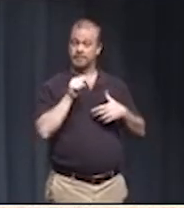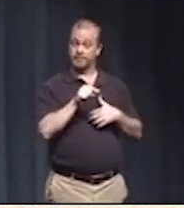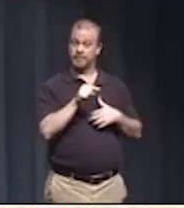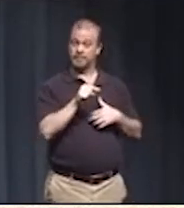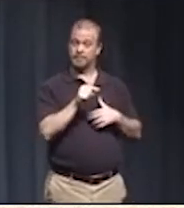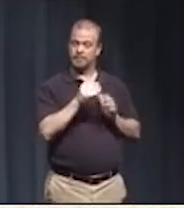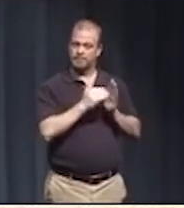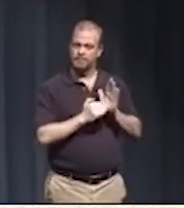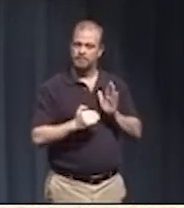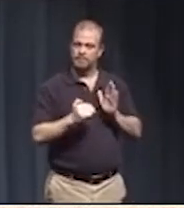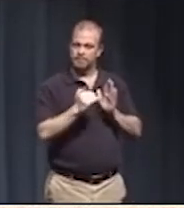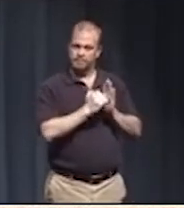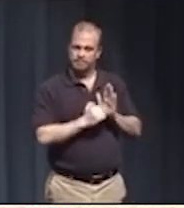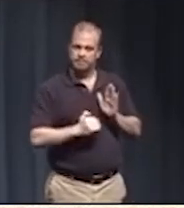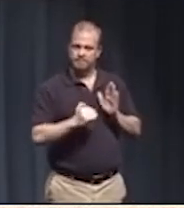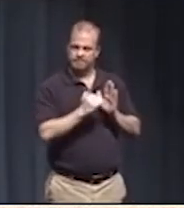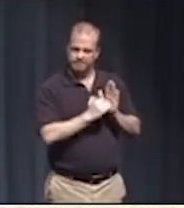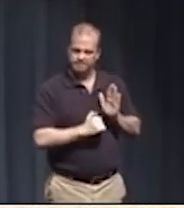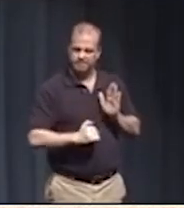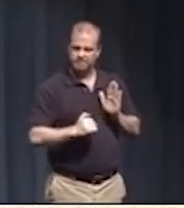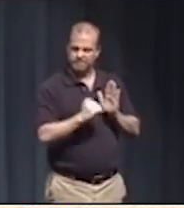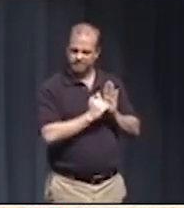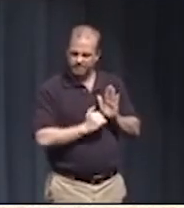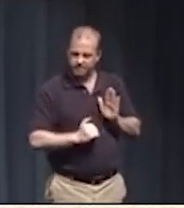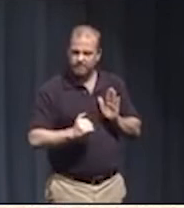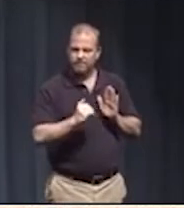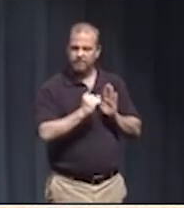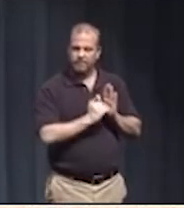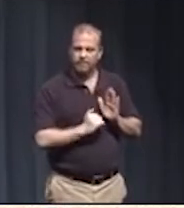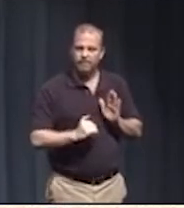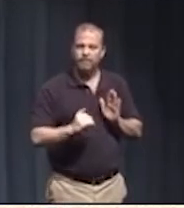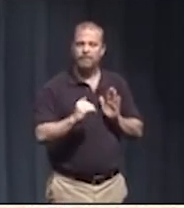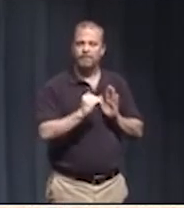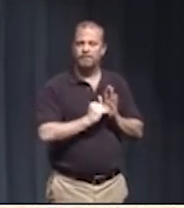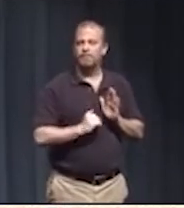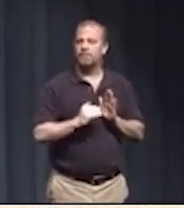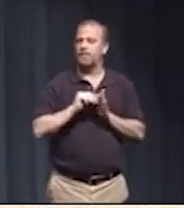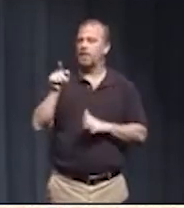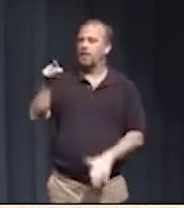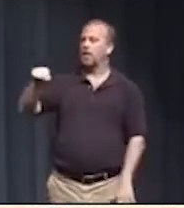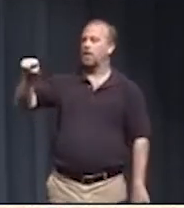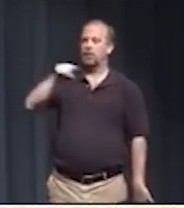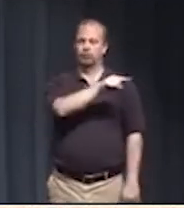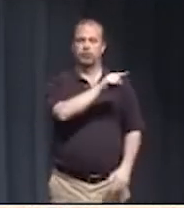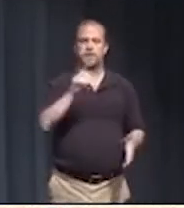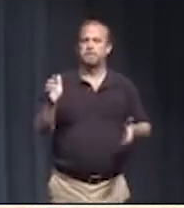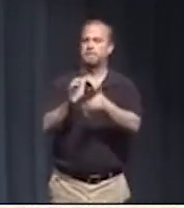to try and find some member of royalty that she could marry,